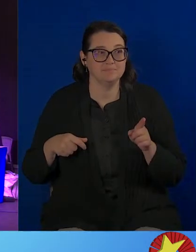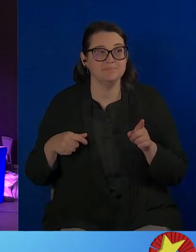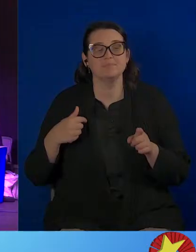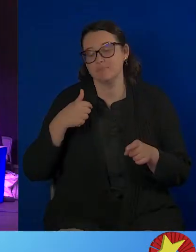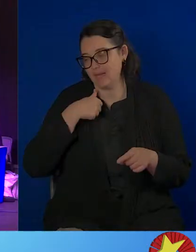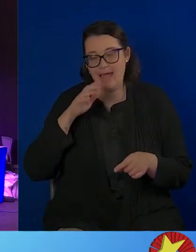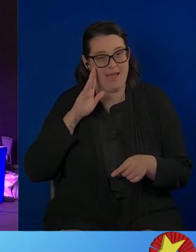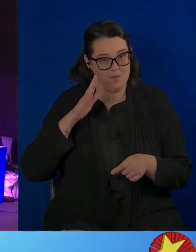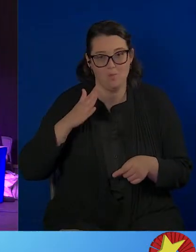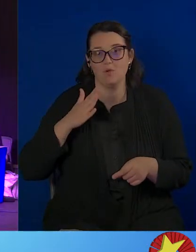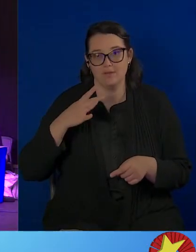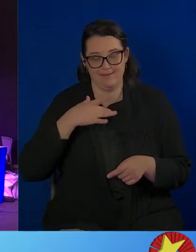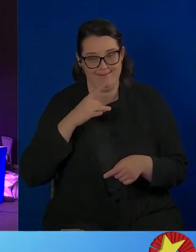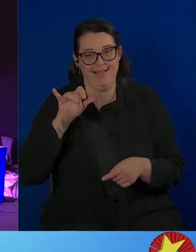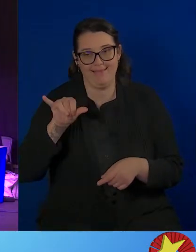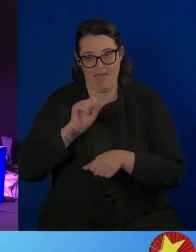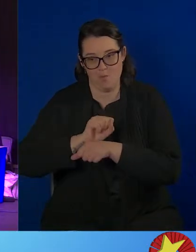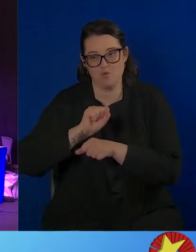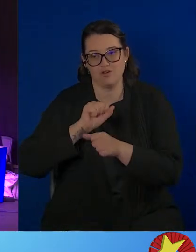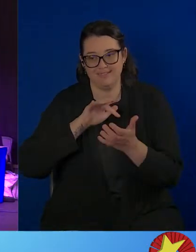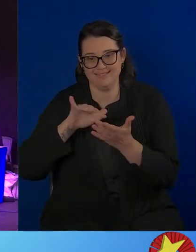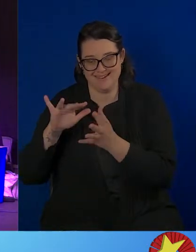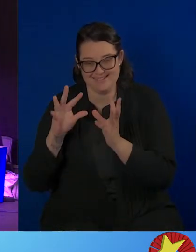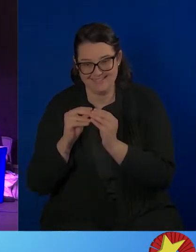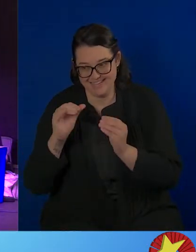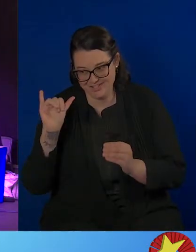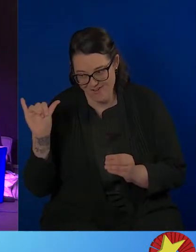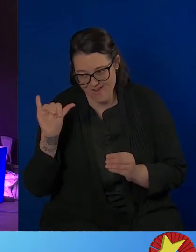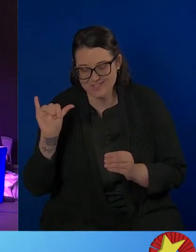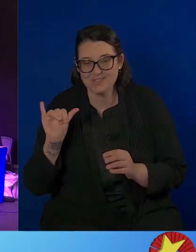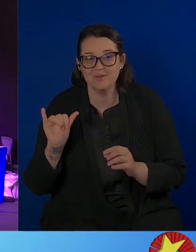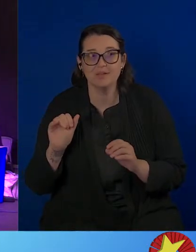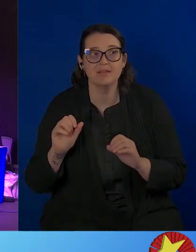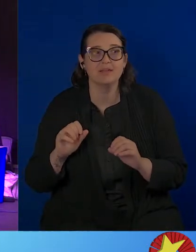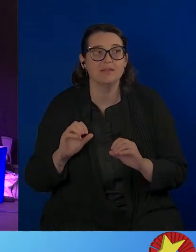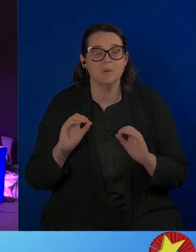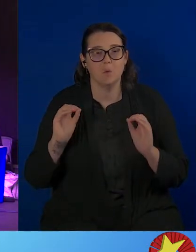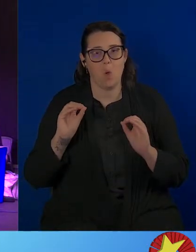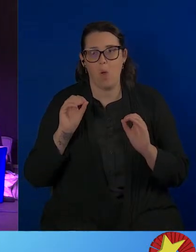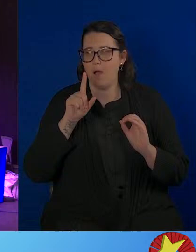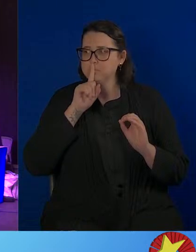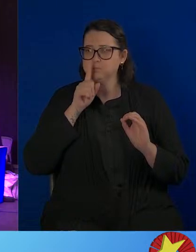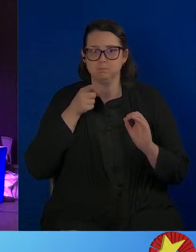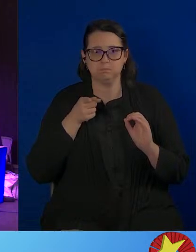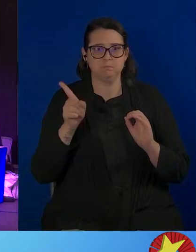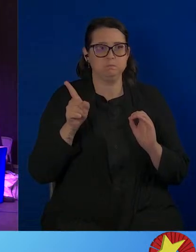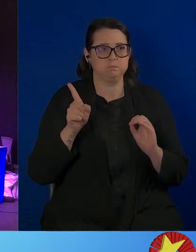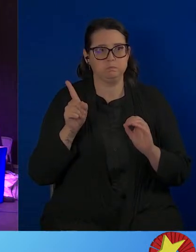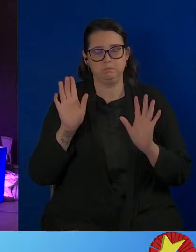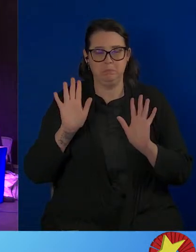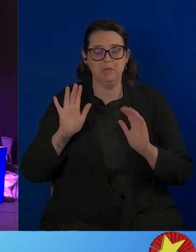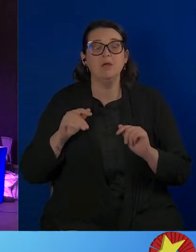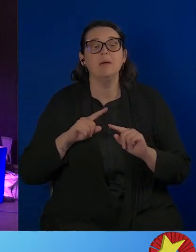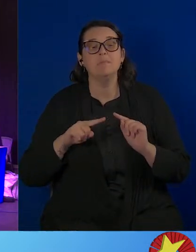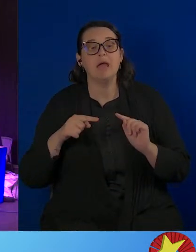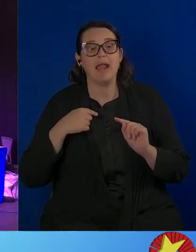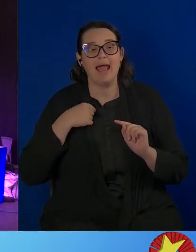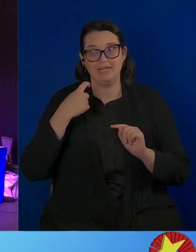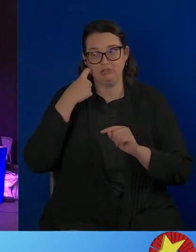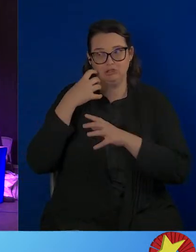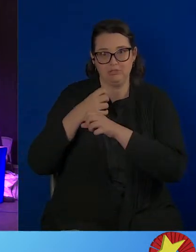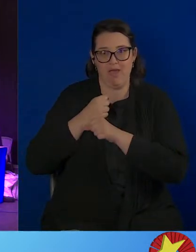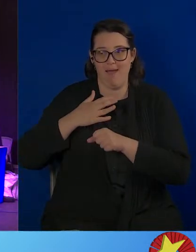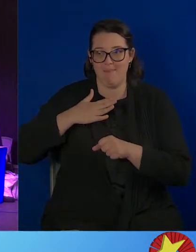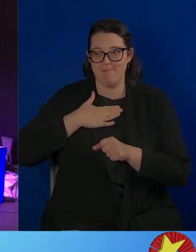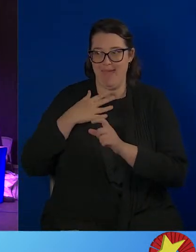as well. And this is no aspersions in anything. Having just received my appointment letter not that long